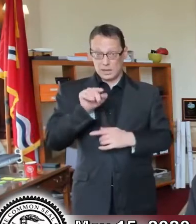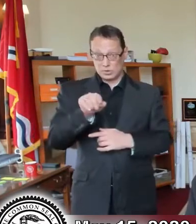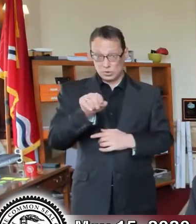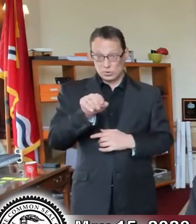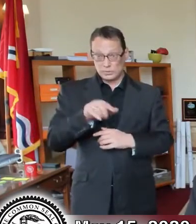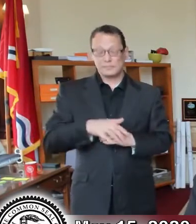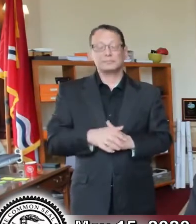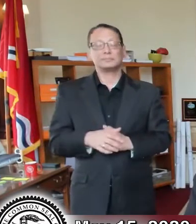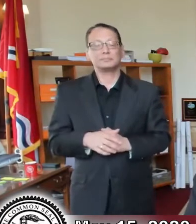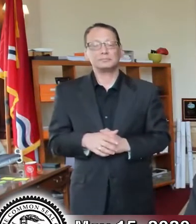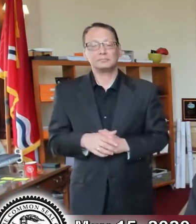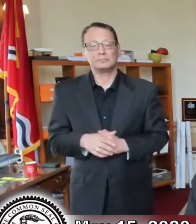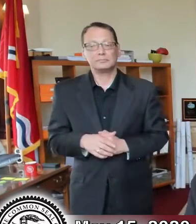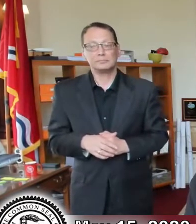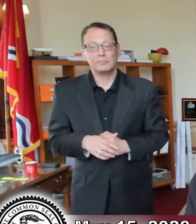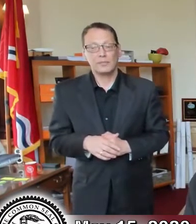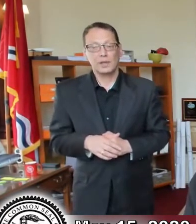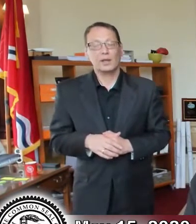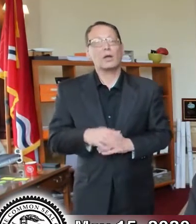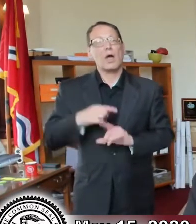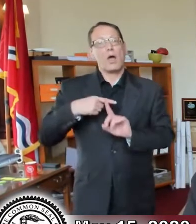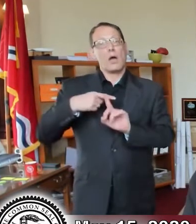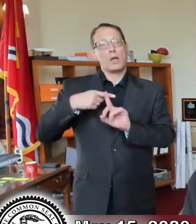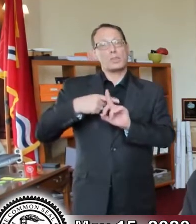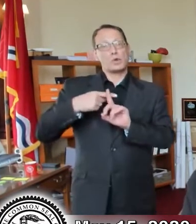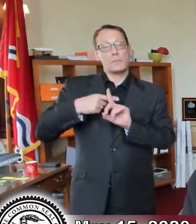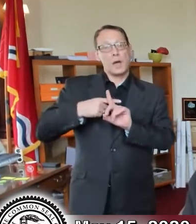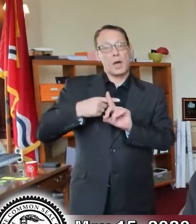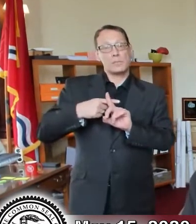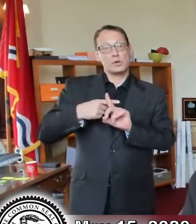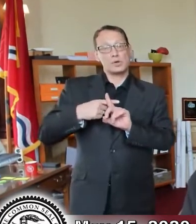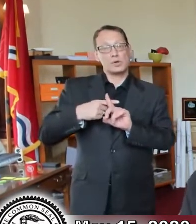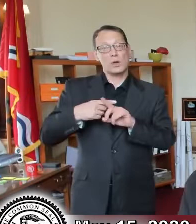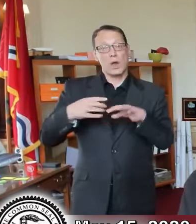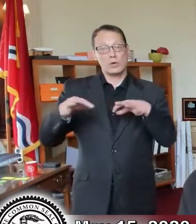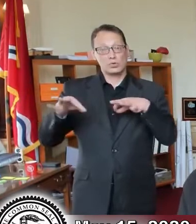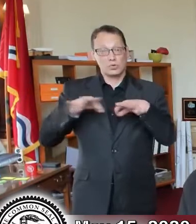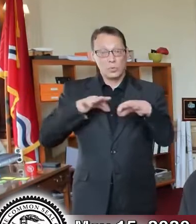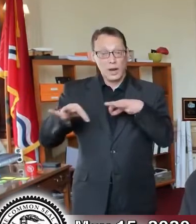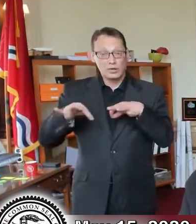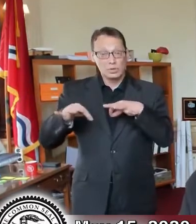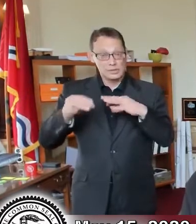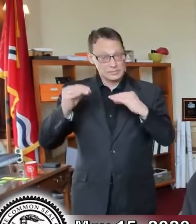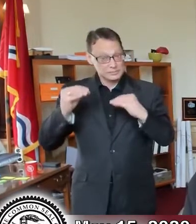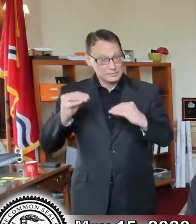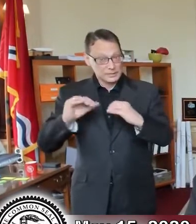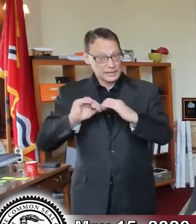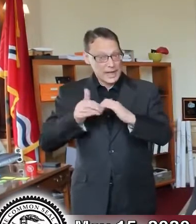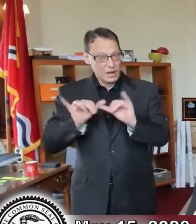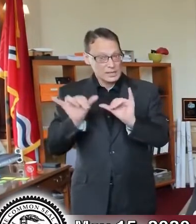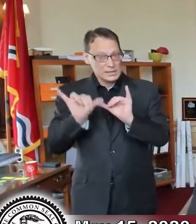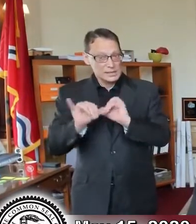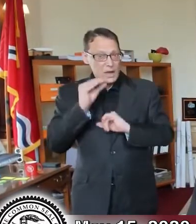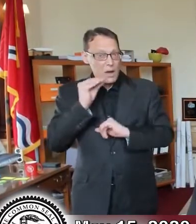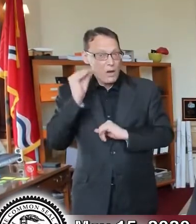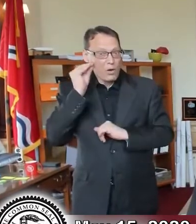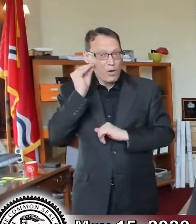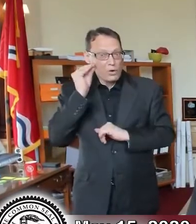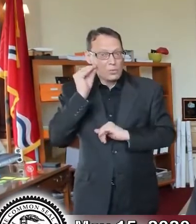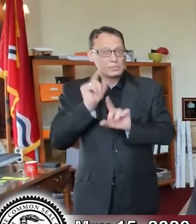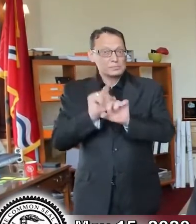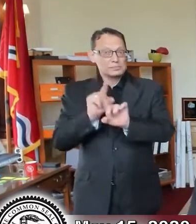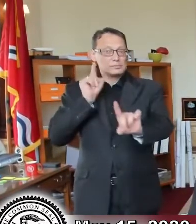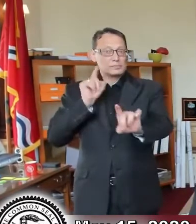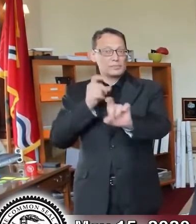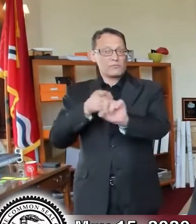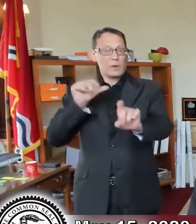close contact. You get a thermometer, you get directions, you get instructions to stay at home, to stay away from